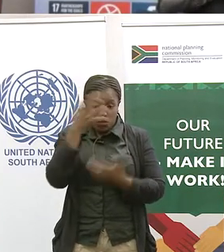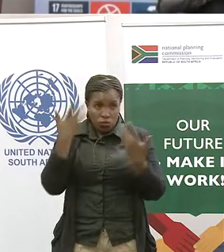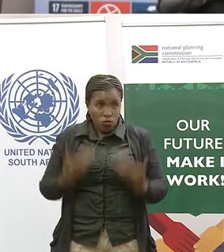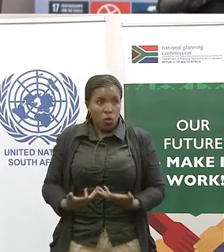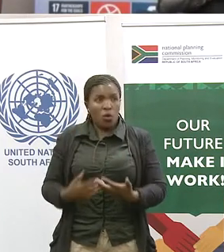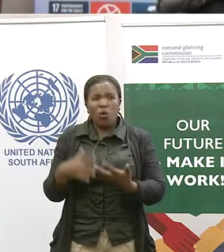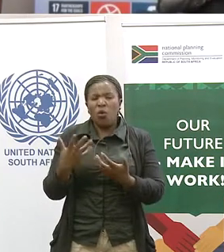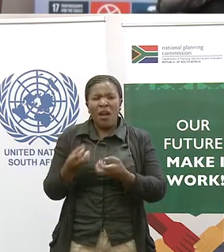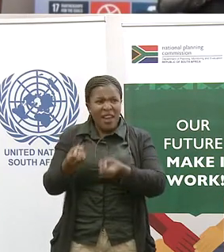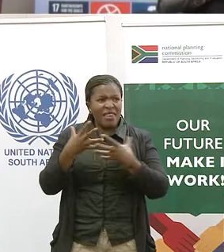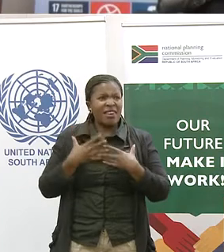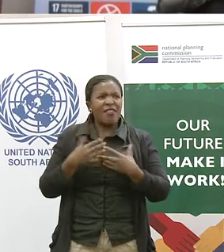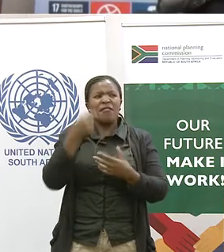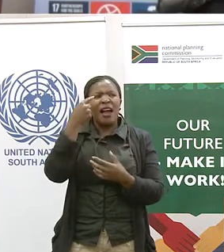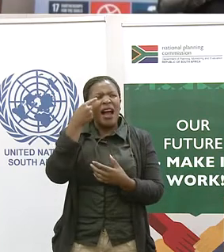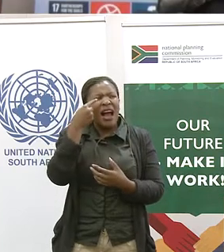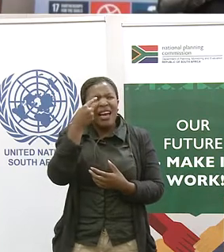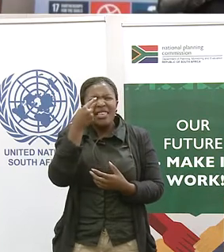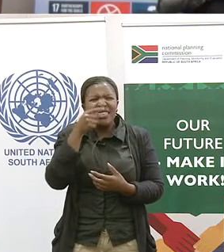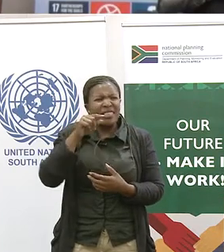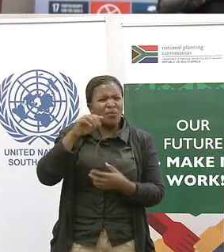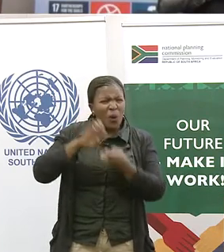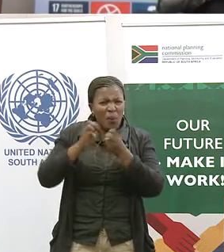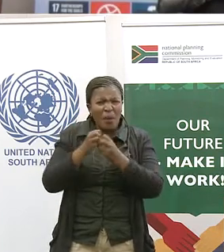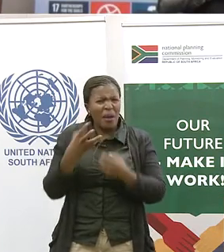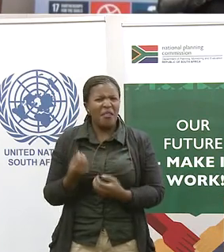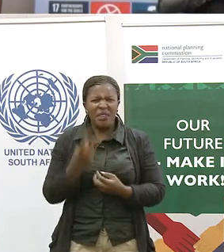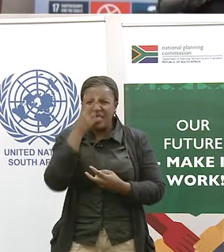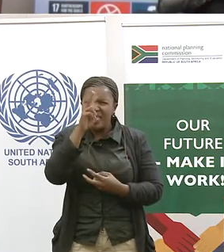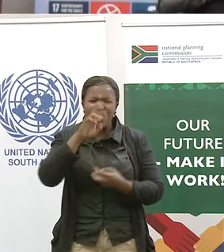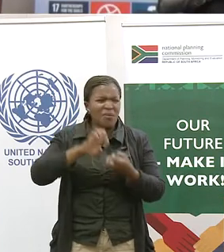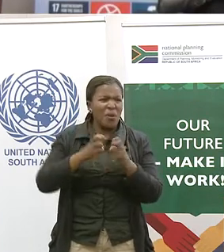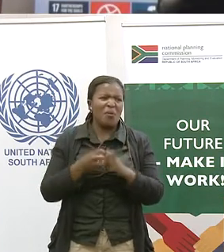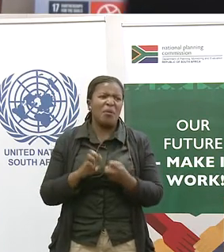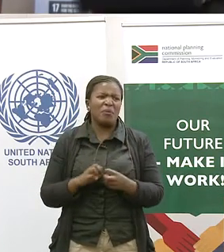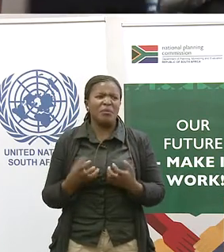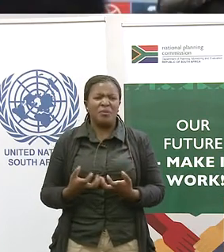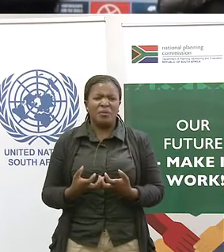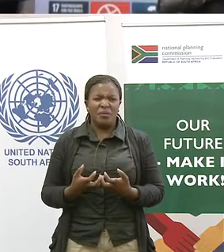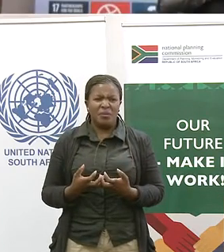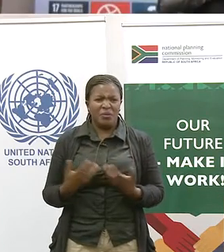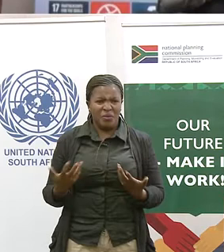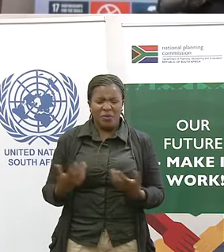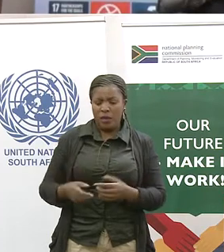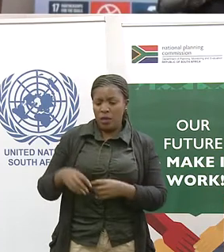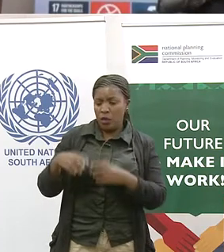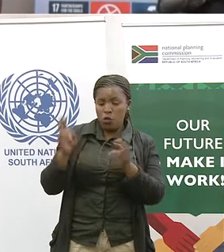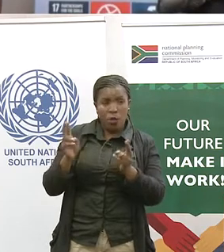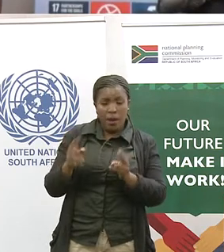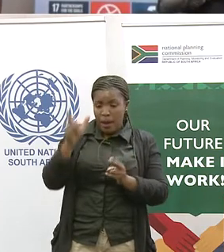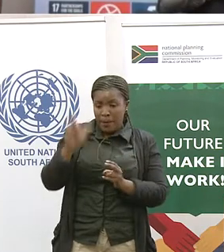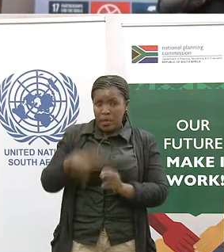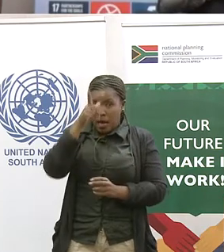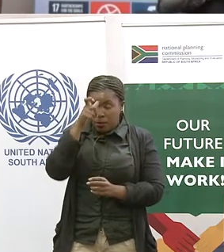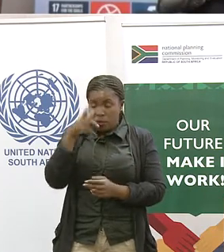making many people with my type visually impaired, is that you look white to a black person, and